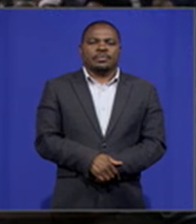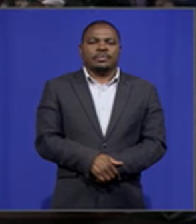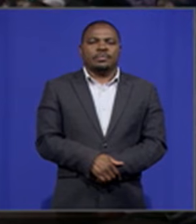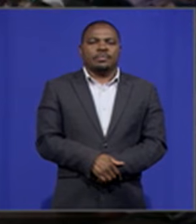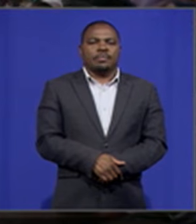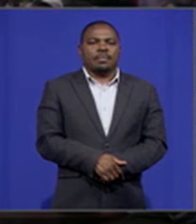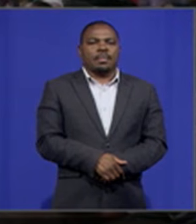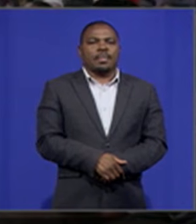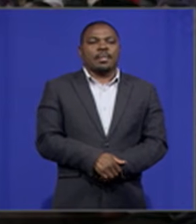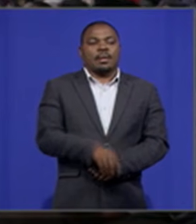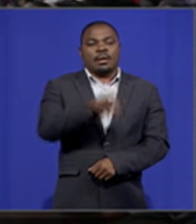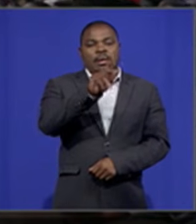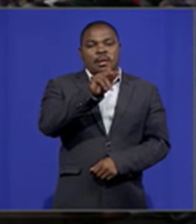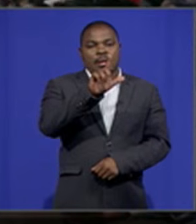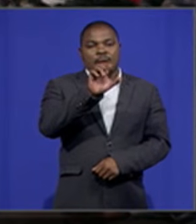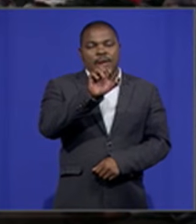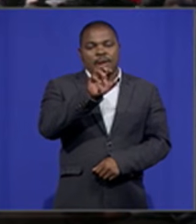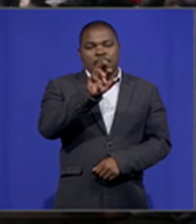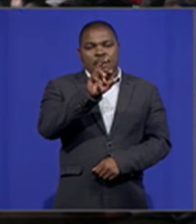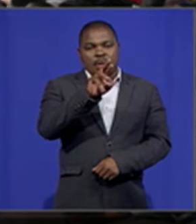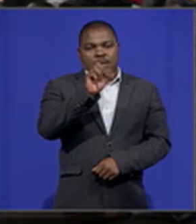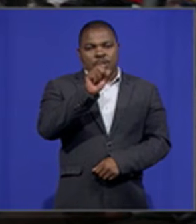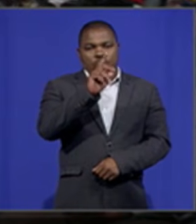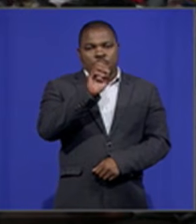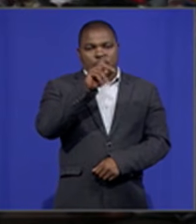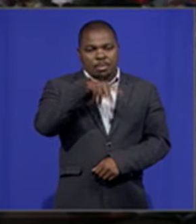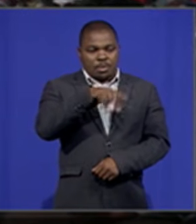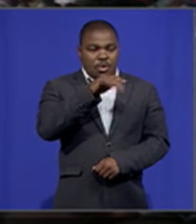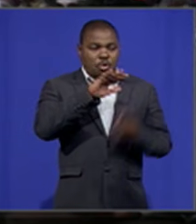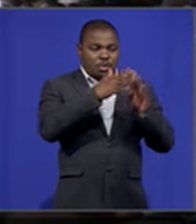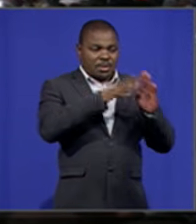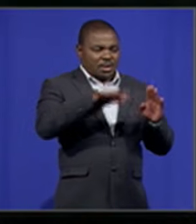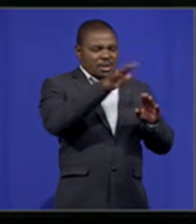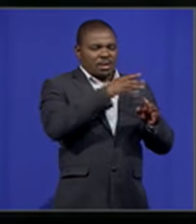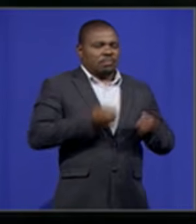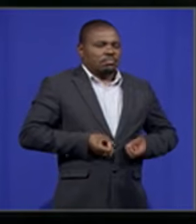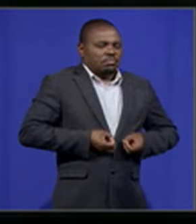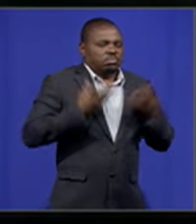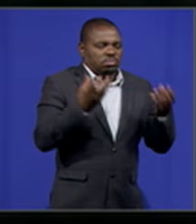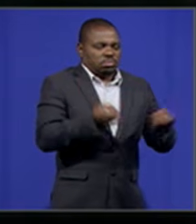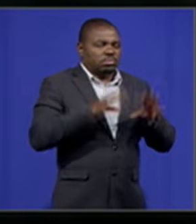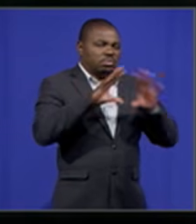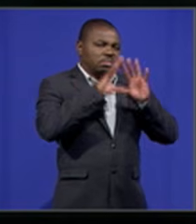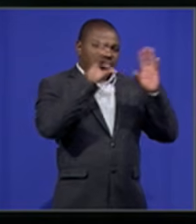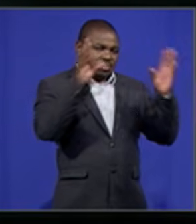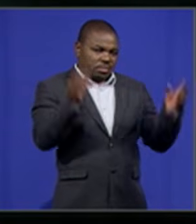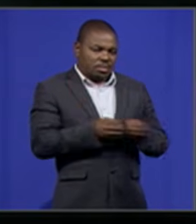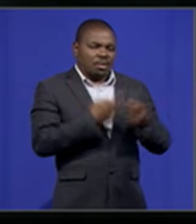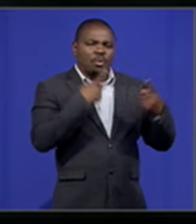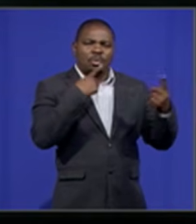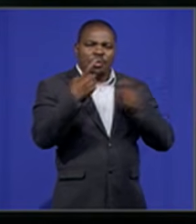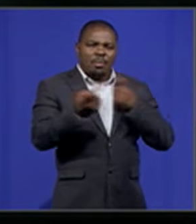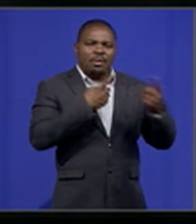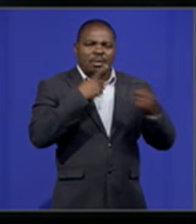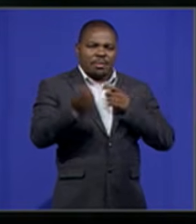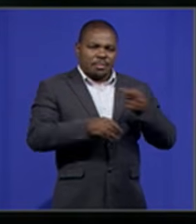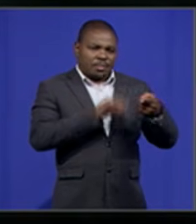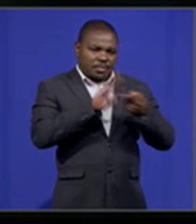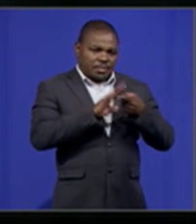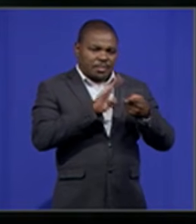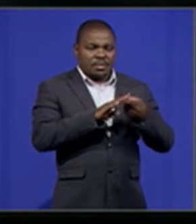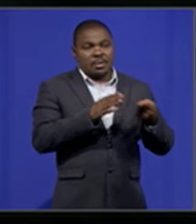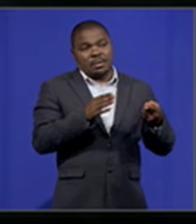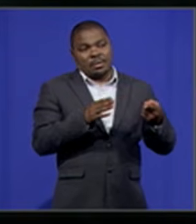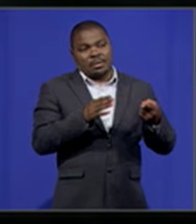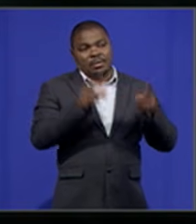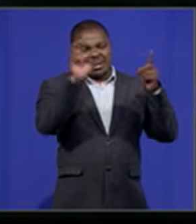Baagi ba Klerksdorp le mafelo a mabapi ga ba tlogela sepe kwa morago fa ba ne ba tlhagisa matshwenyego a bona. Dingongorego tsa bona di akaretsa tlhatlhwa e kwa